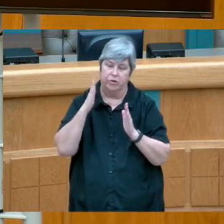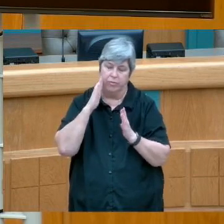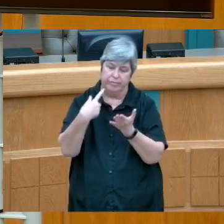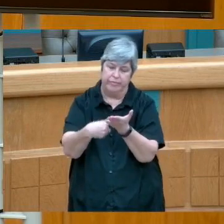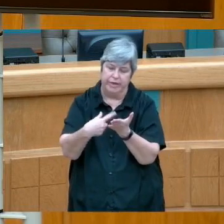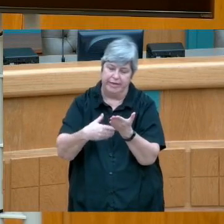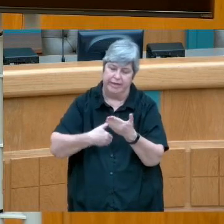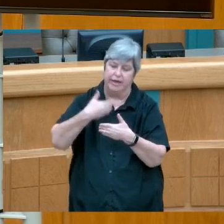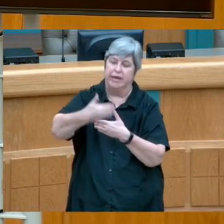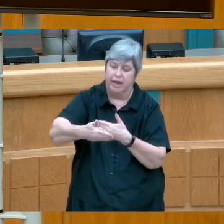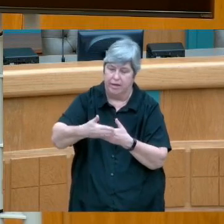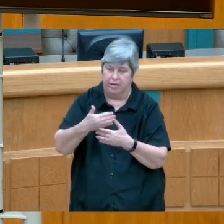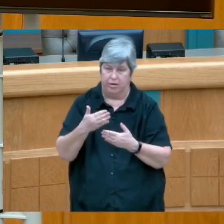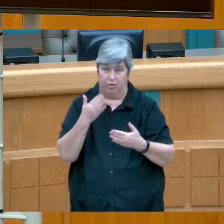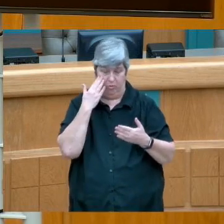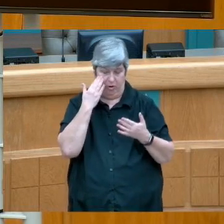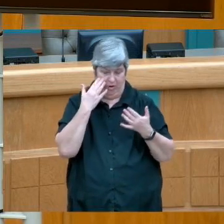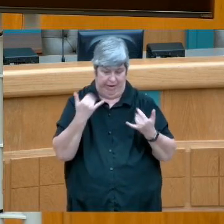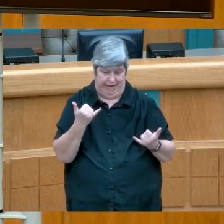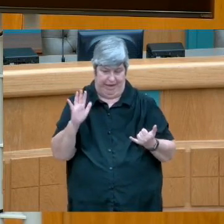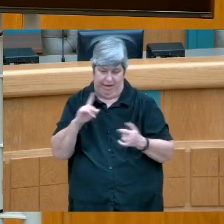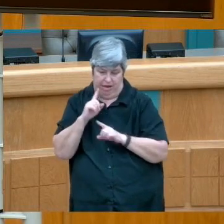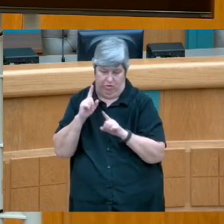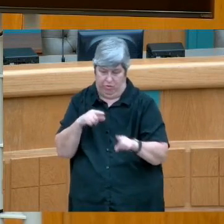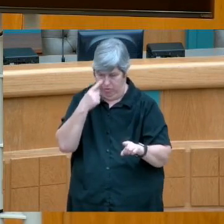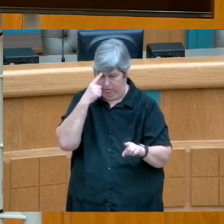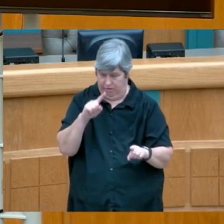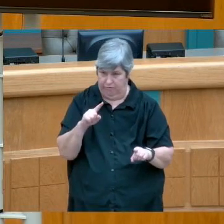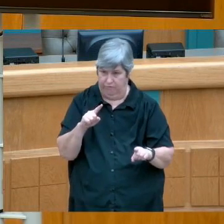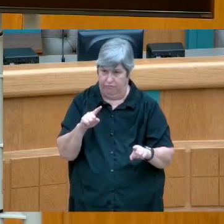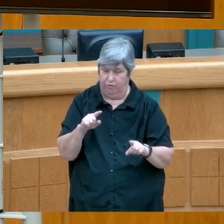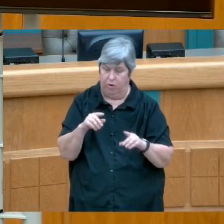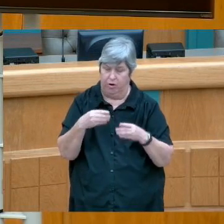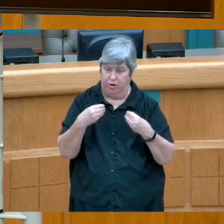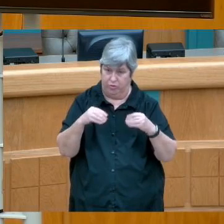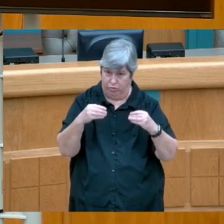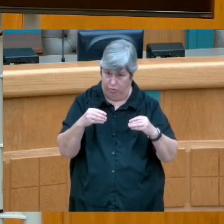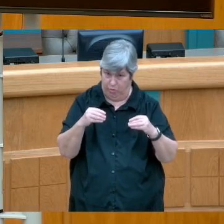next step. We know that today his order for retail to go,